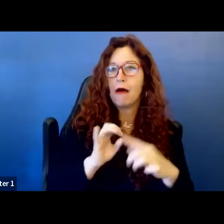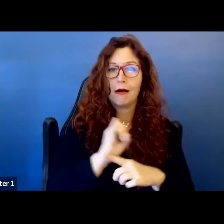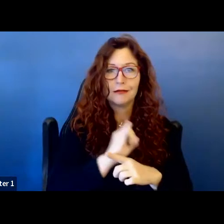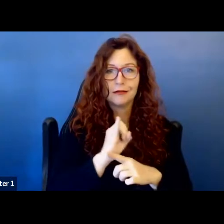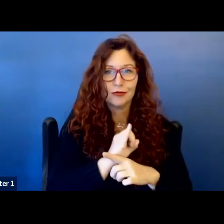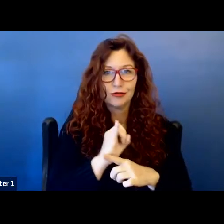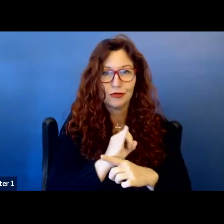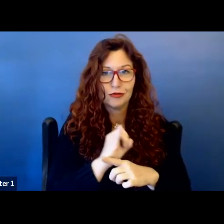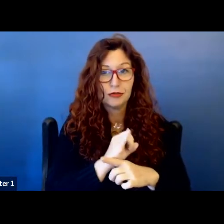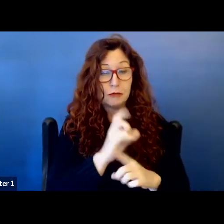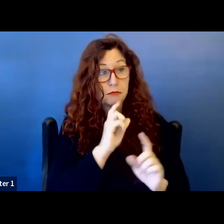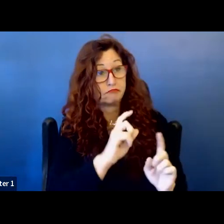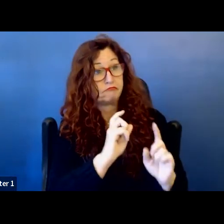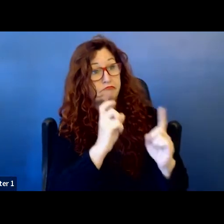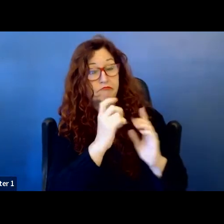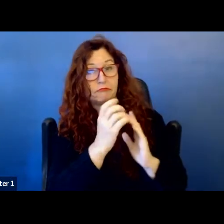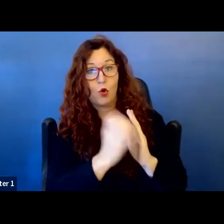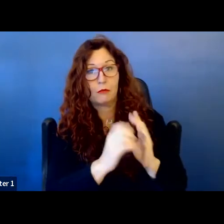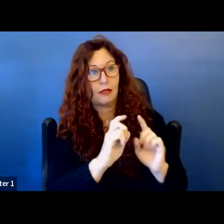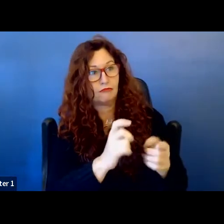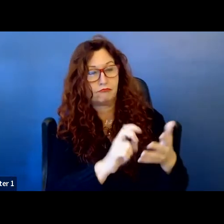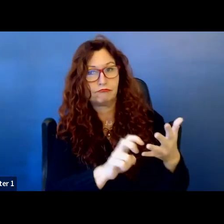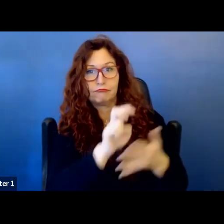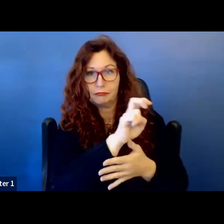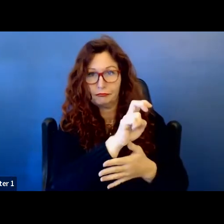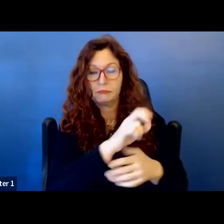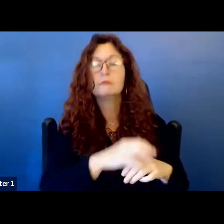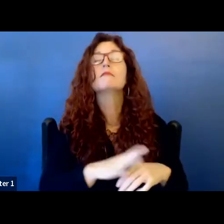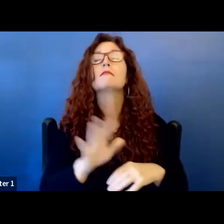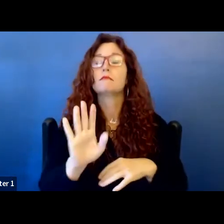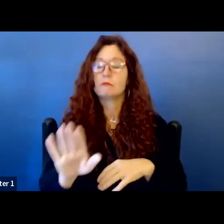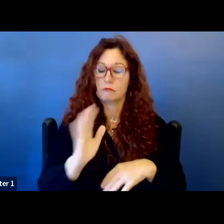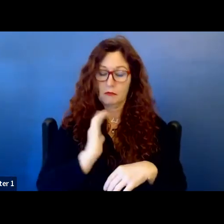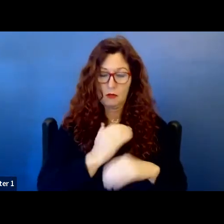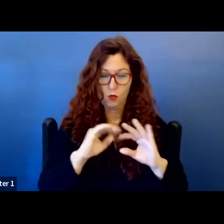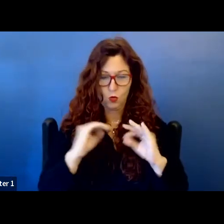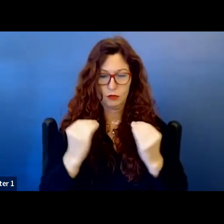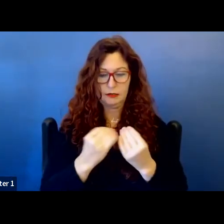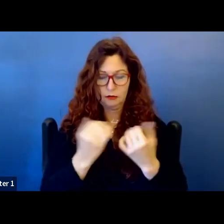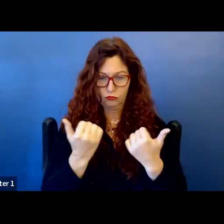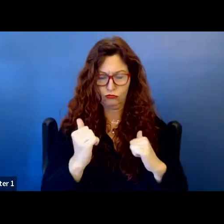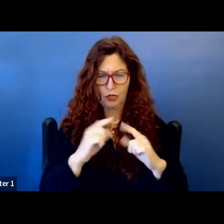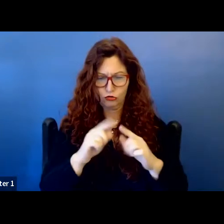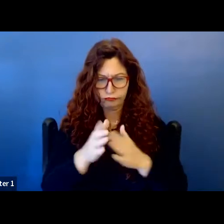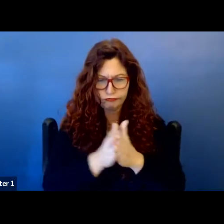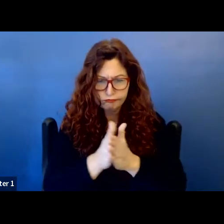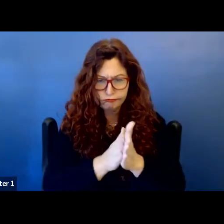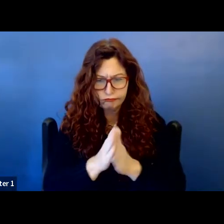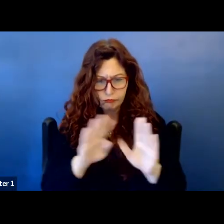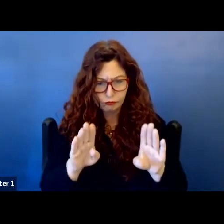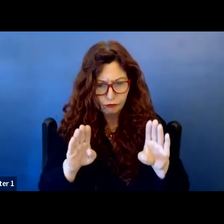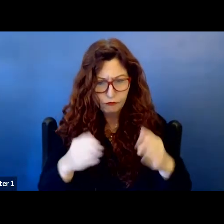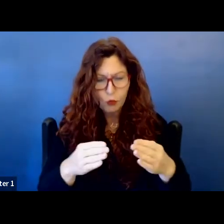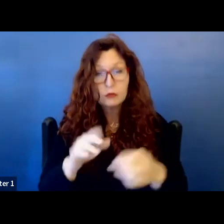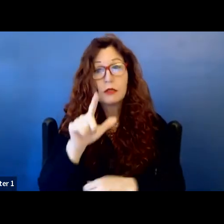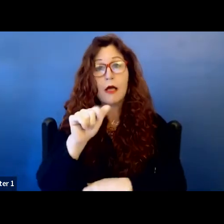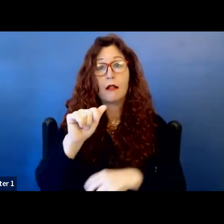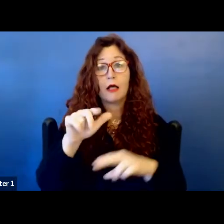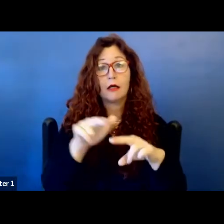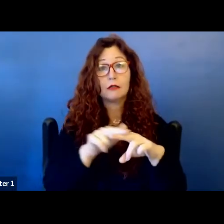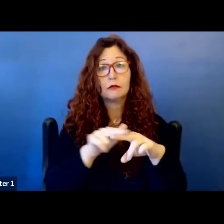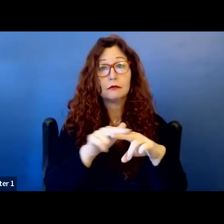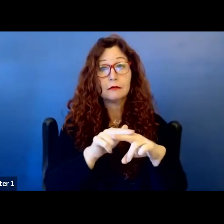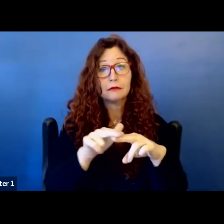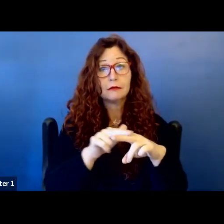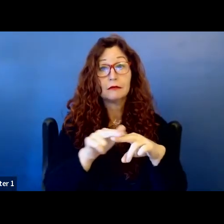the equity transparency and accountability campaign to move the la metro to hire black workers to build the train that ran down crenshaw